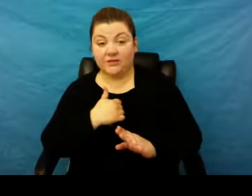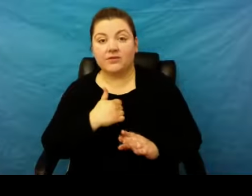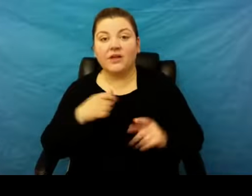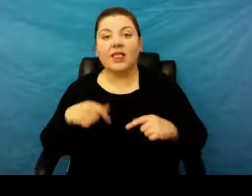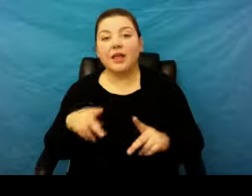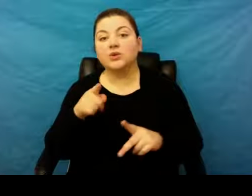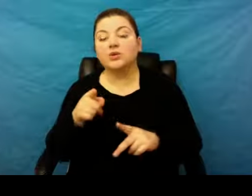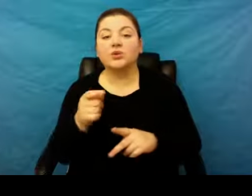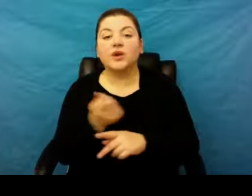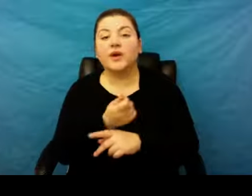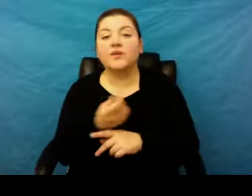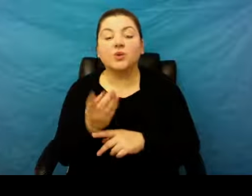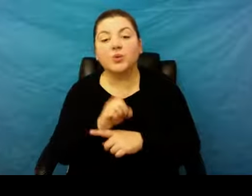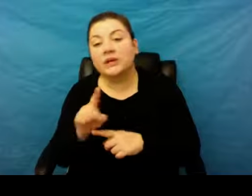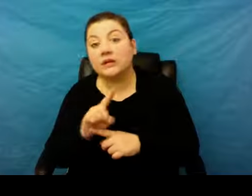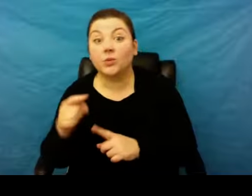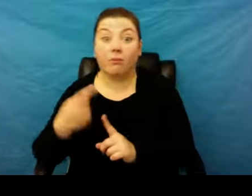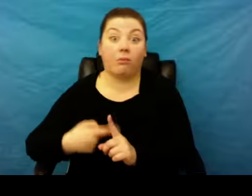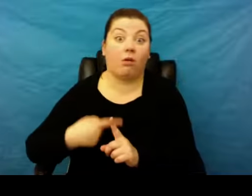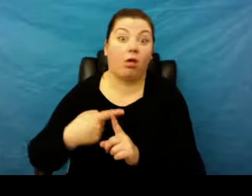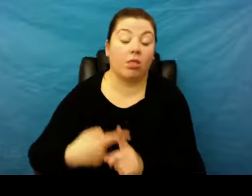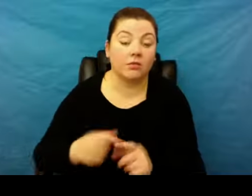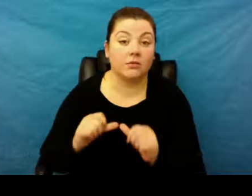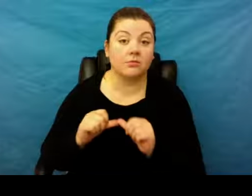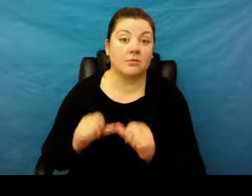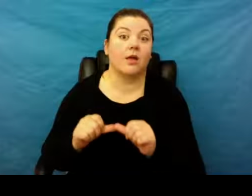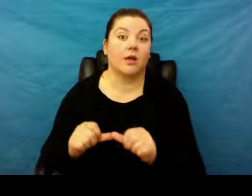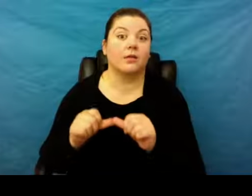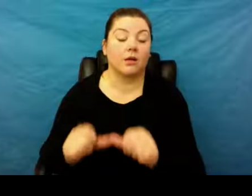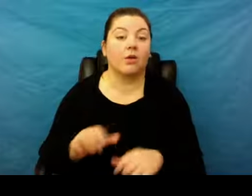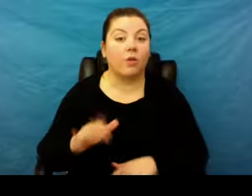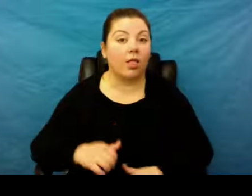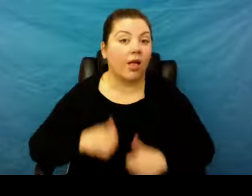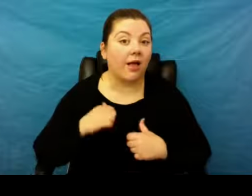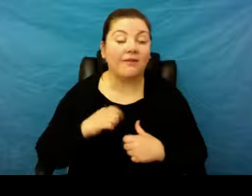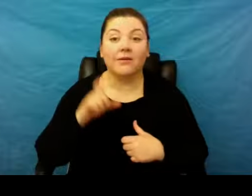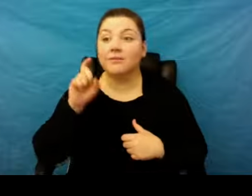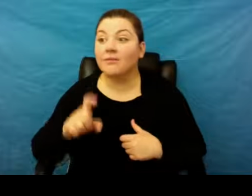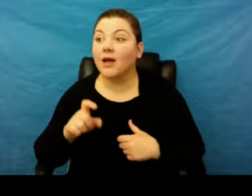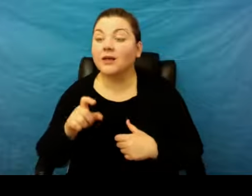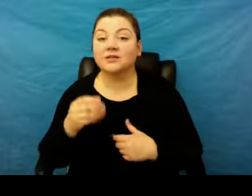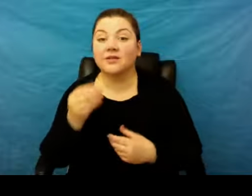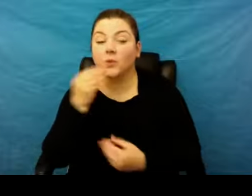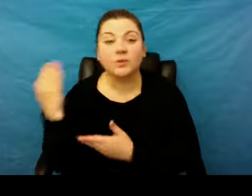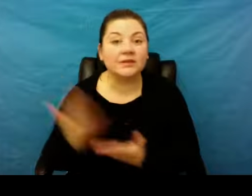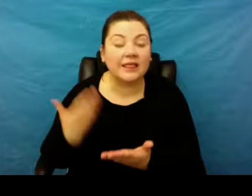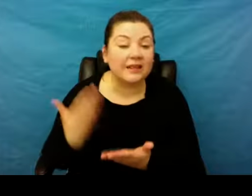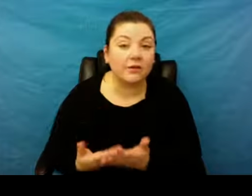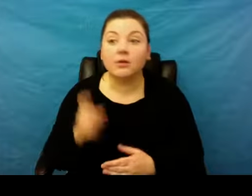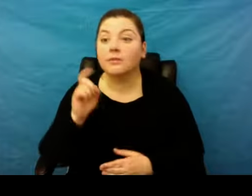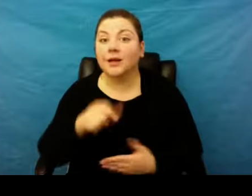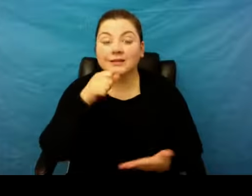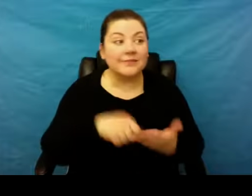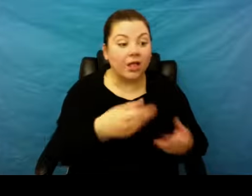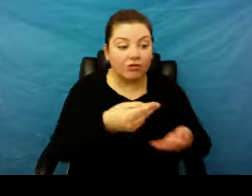to sustain the system that we have. We have to be able to have mail. We have to be able to get delivery. It's seamless in New York City. It's the